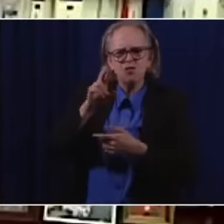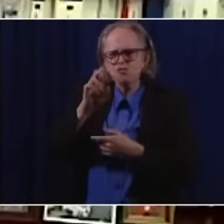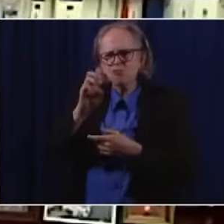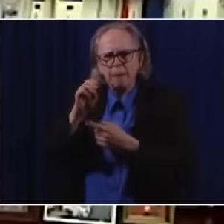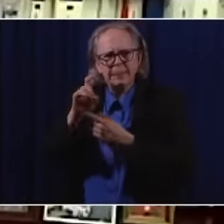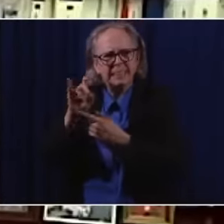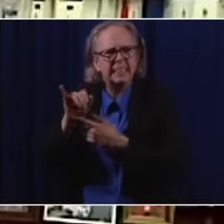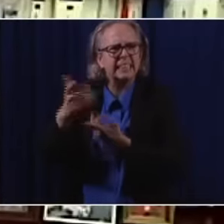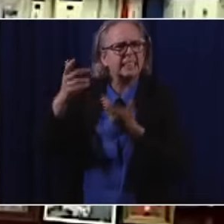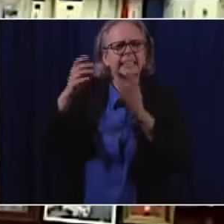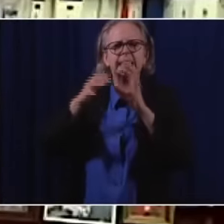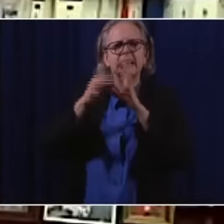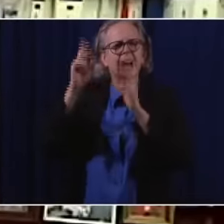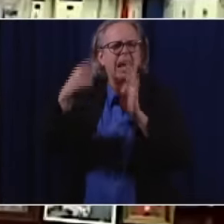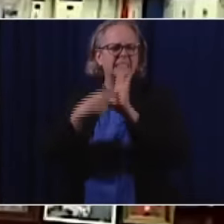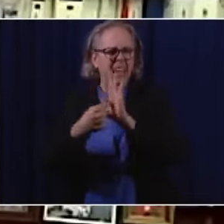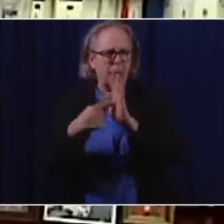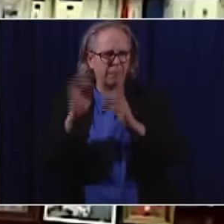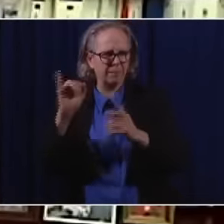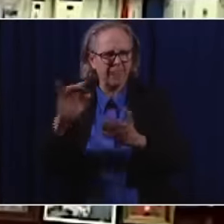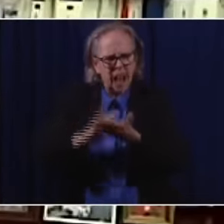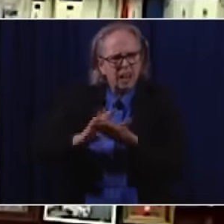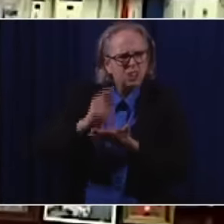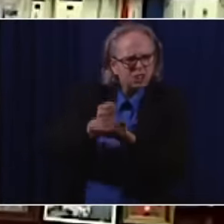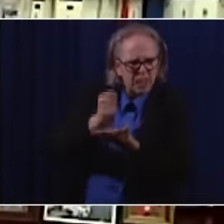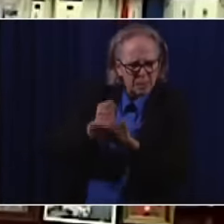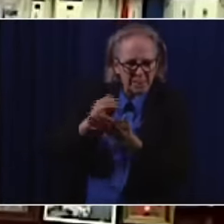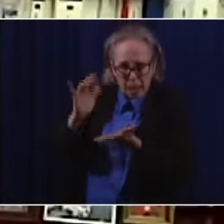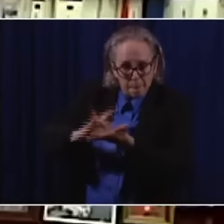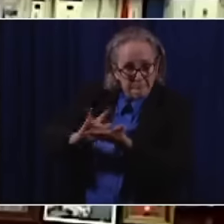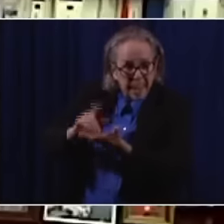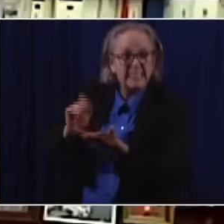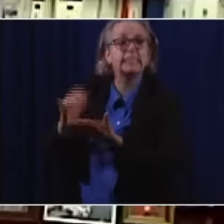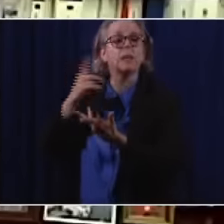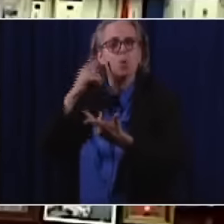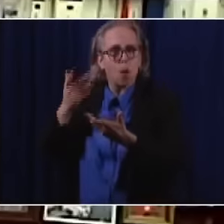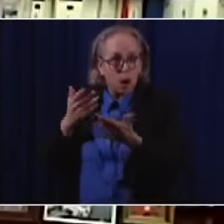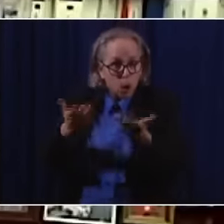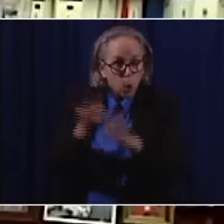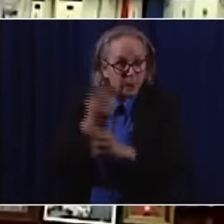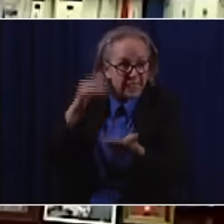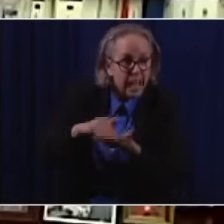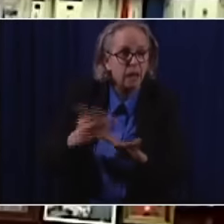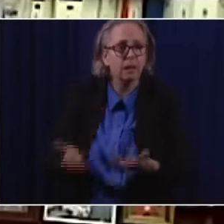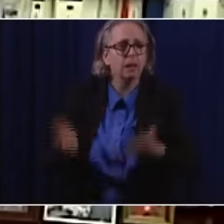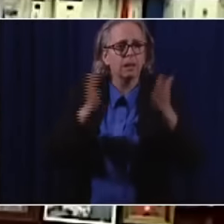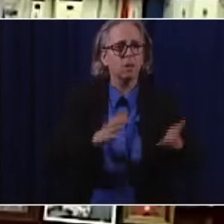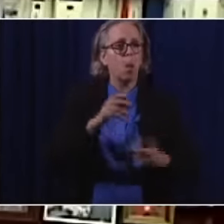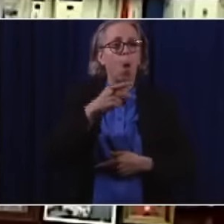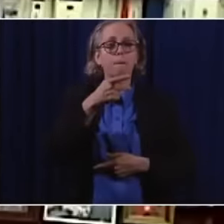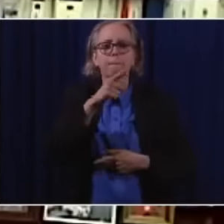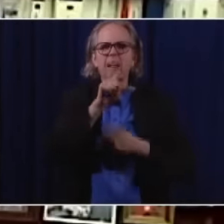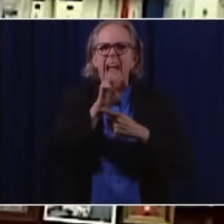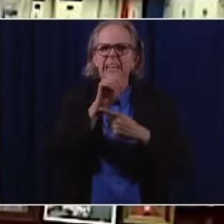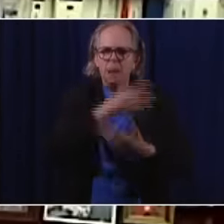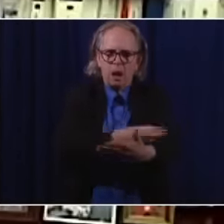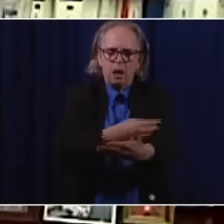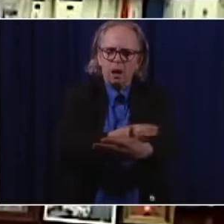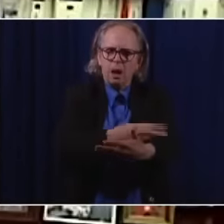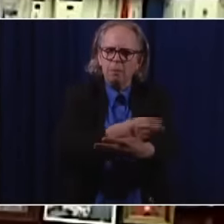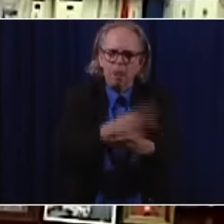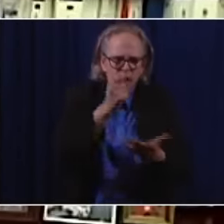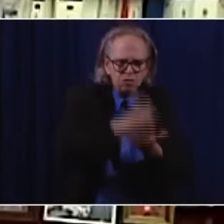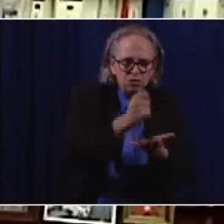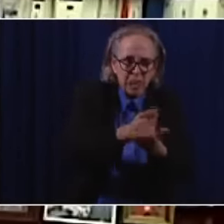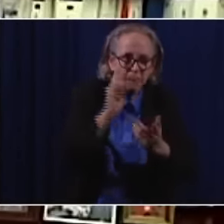other treatment protocols. So the zone leads in Zone 1 and Zone 3 have similar cadence of meetings with the hospitals and providing